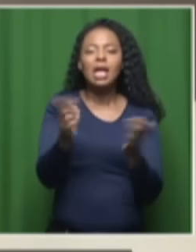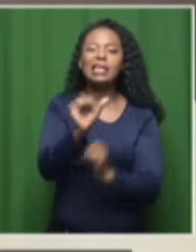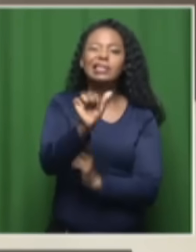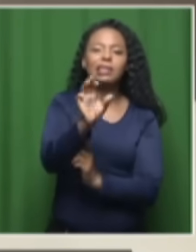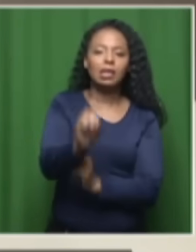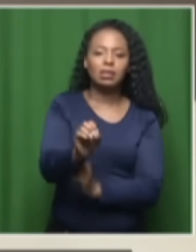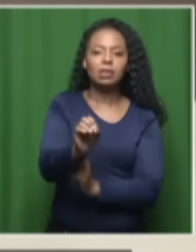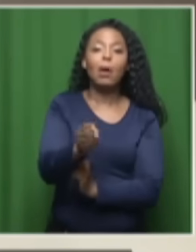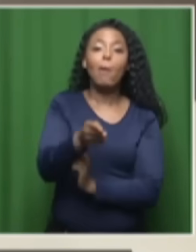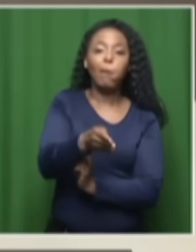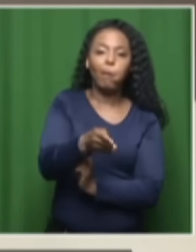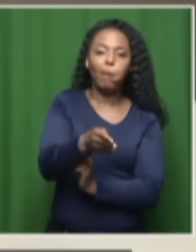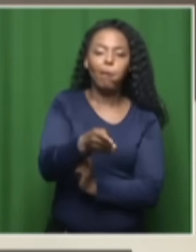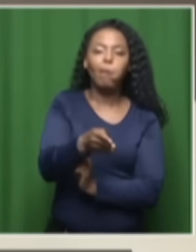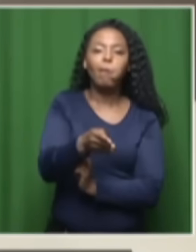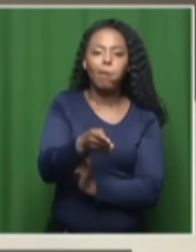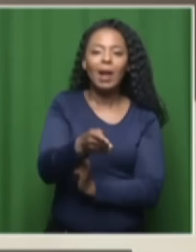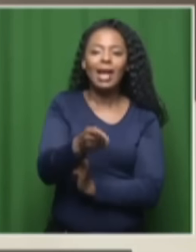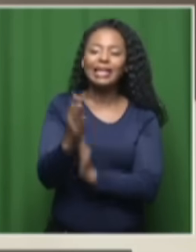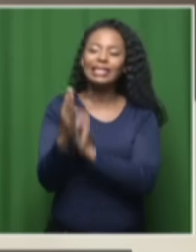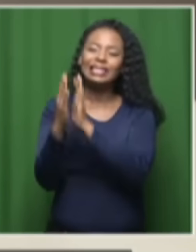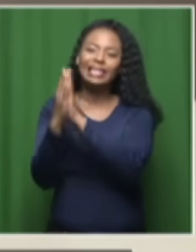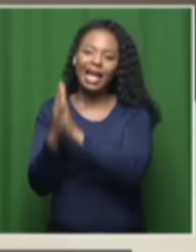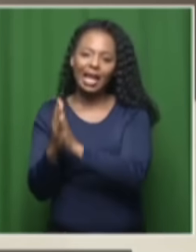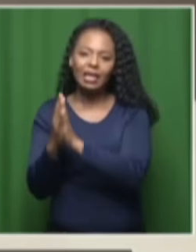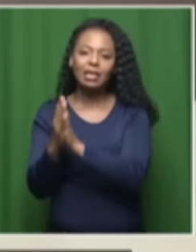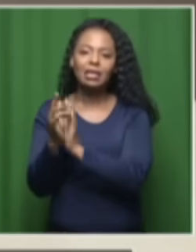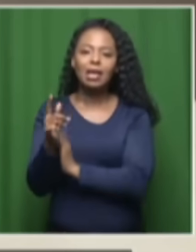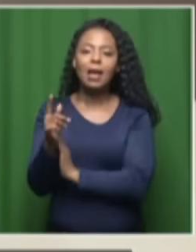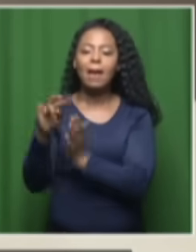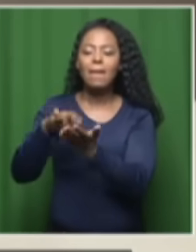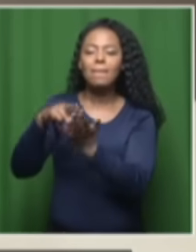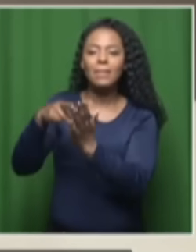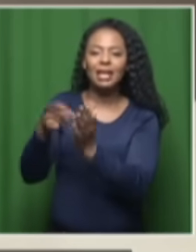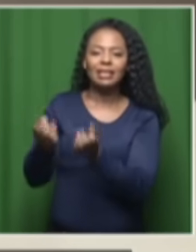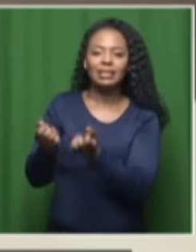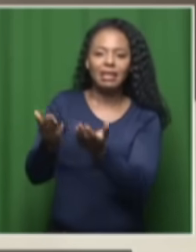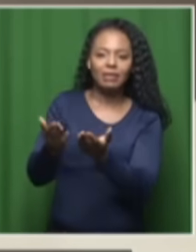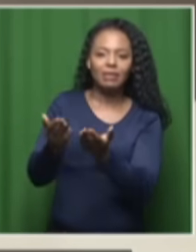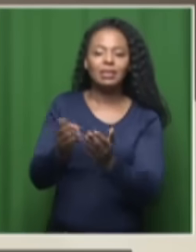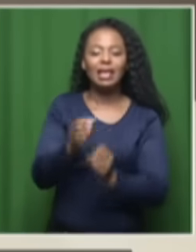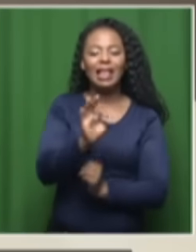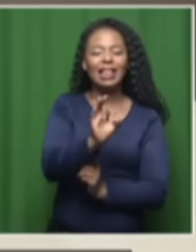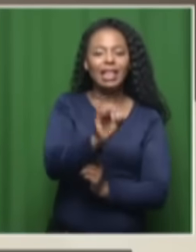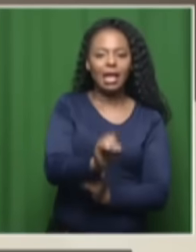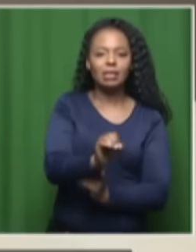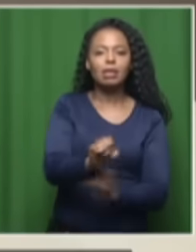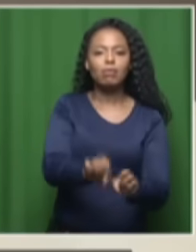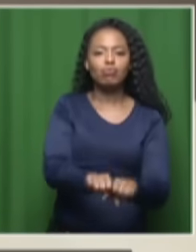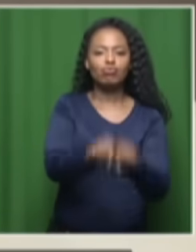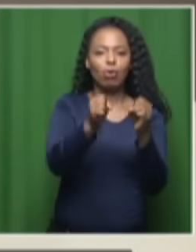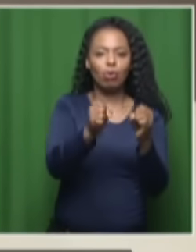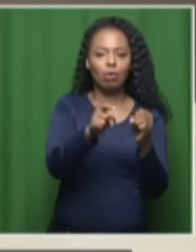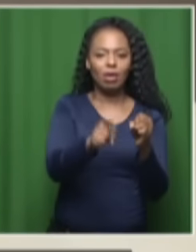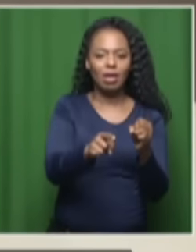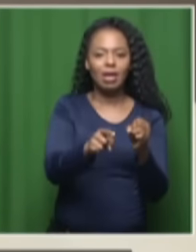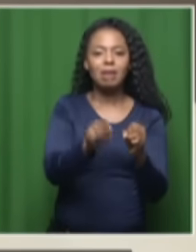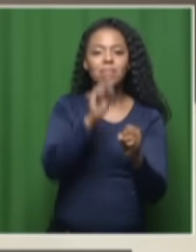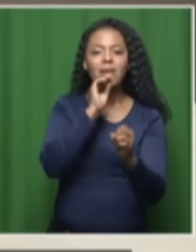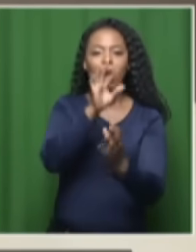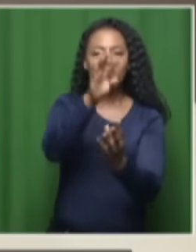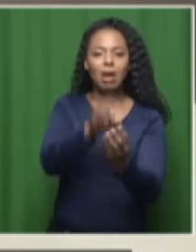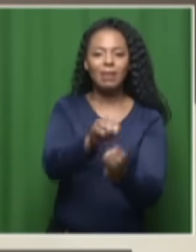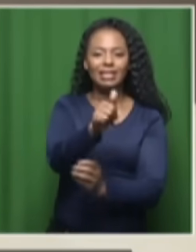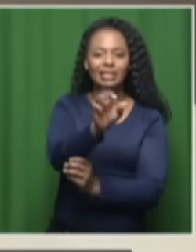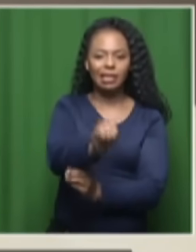available. 10 of them are in for planned service and 30 are broken. So we have 60 available.